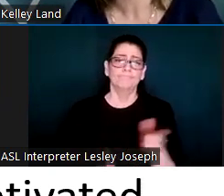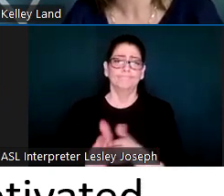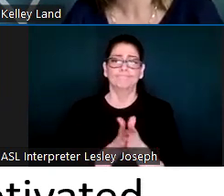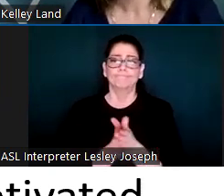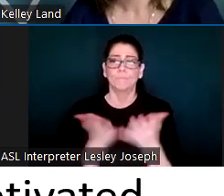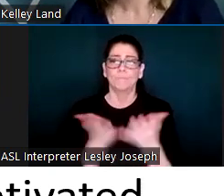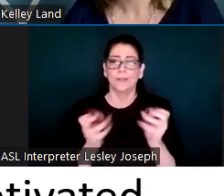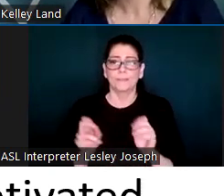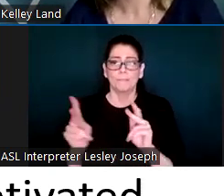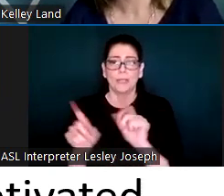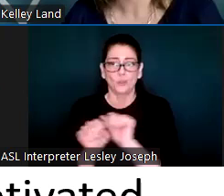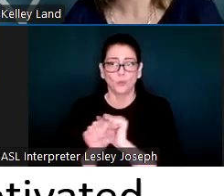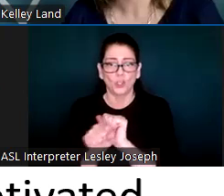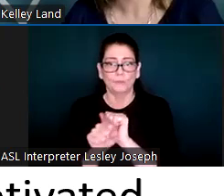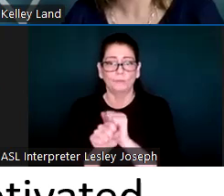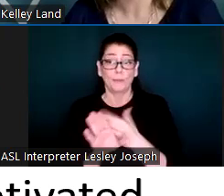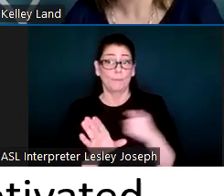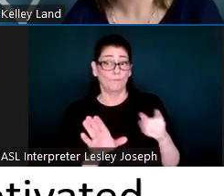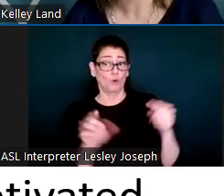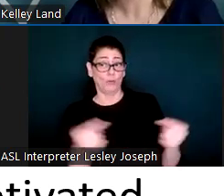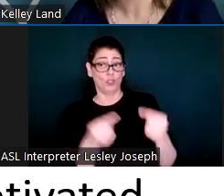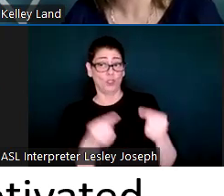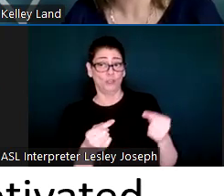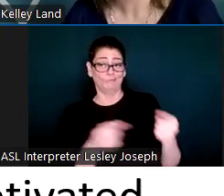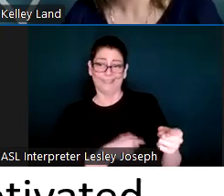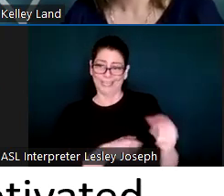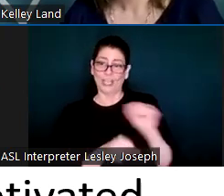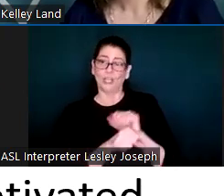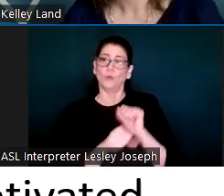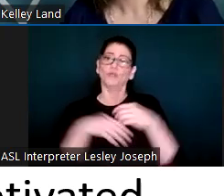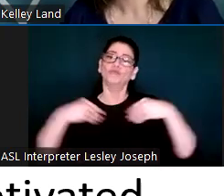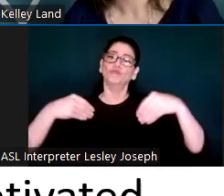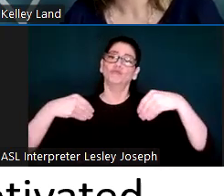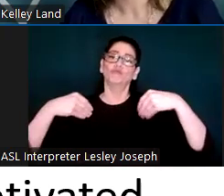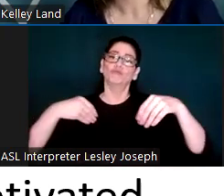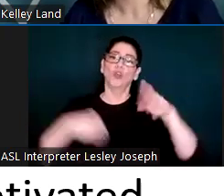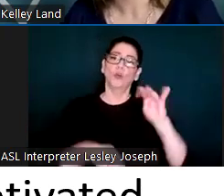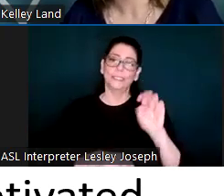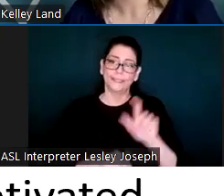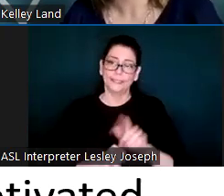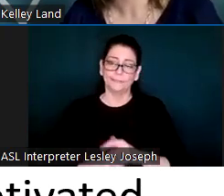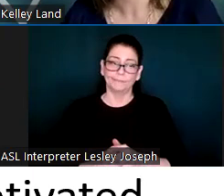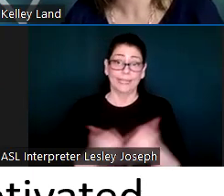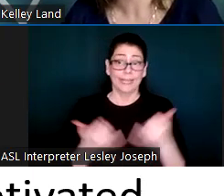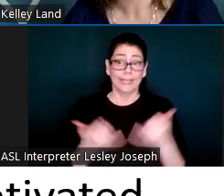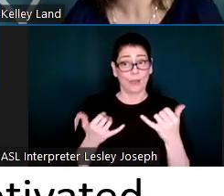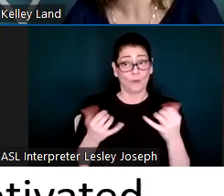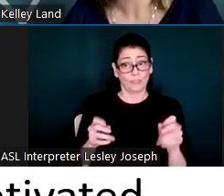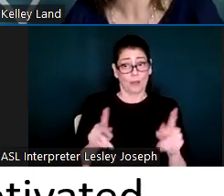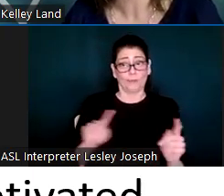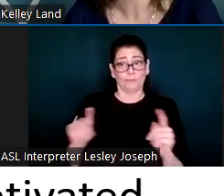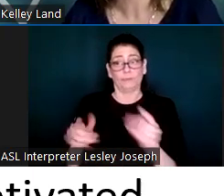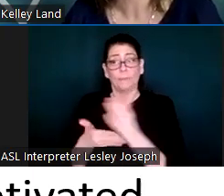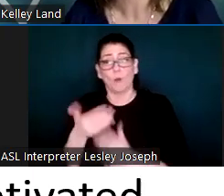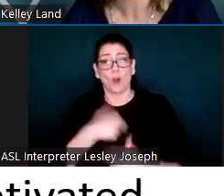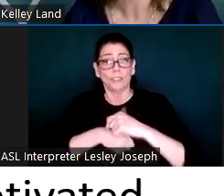work. Before his injury, Jordan worked in retail. Now he has an opportunity to return to a part-time position